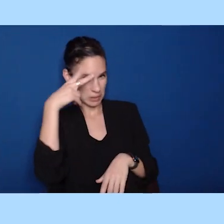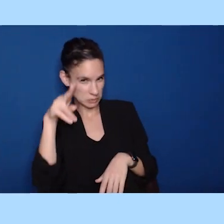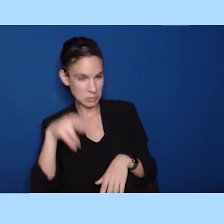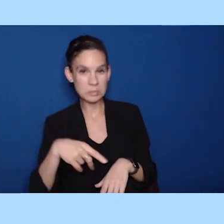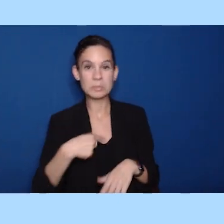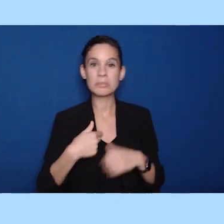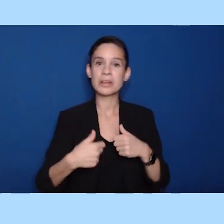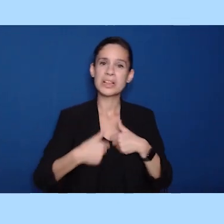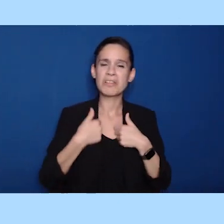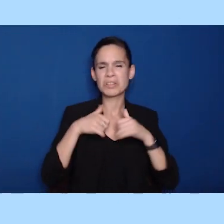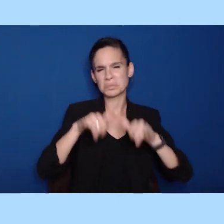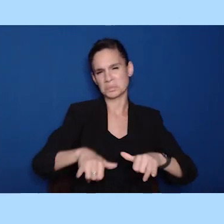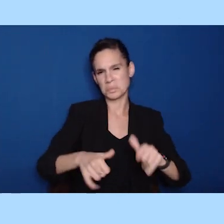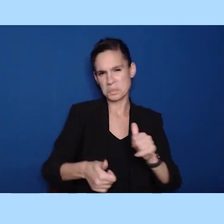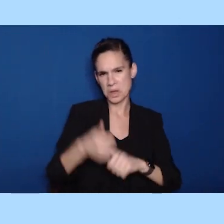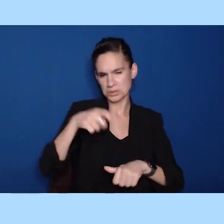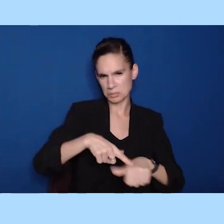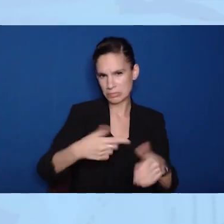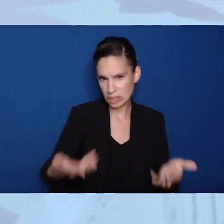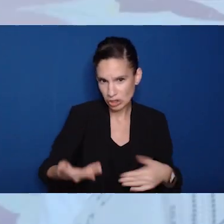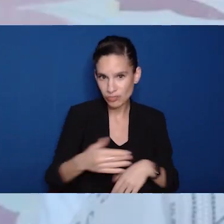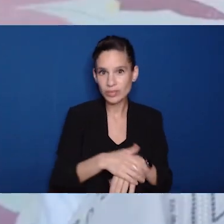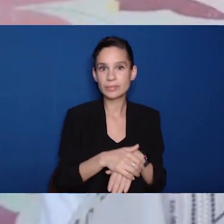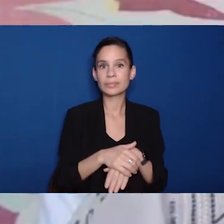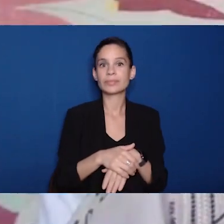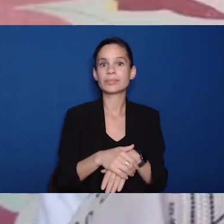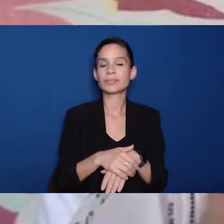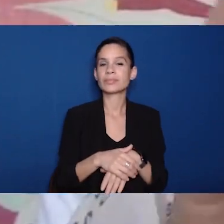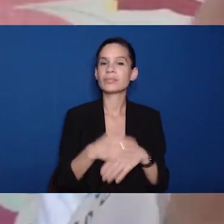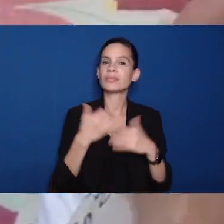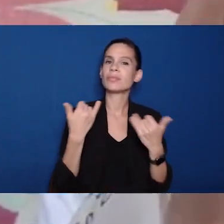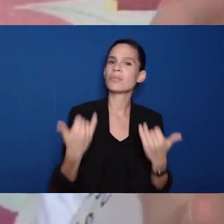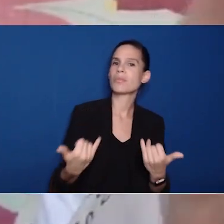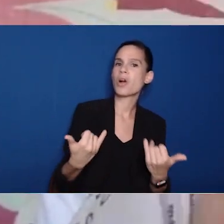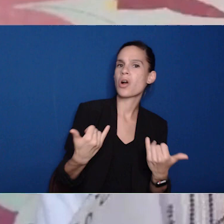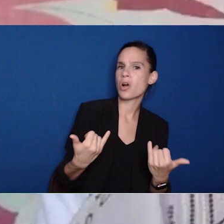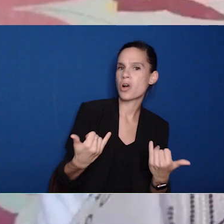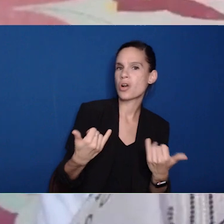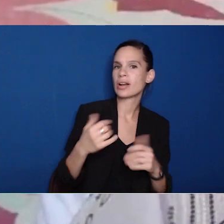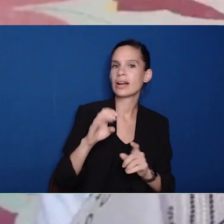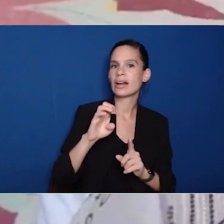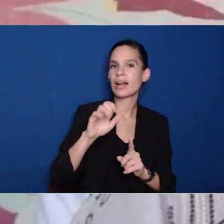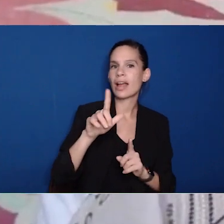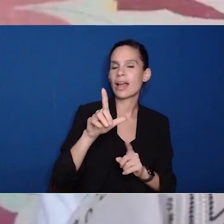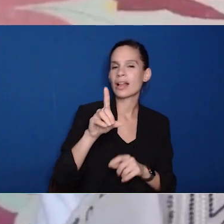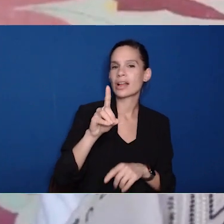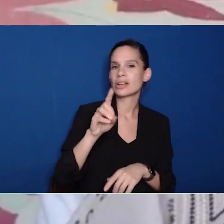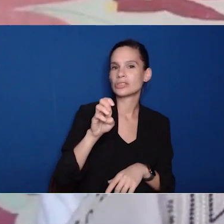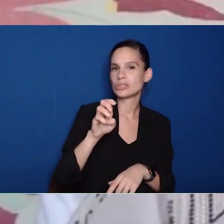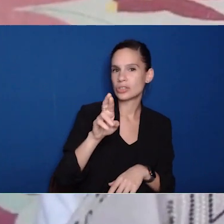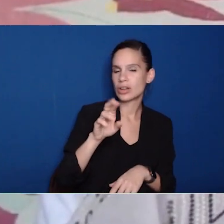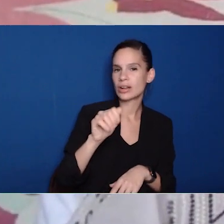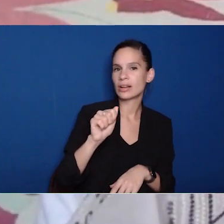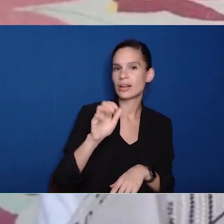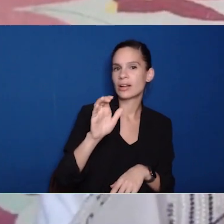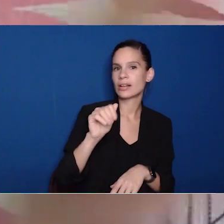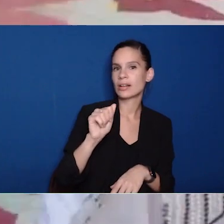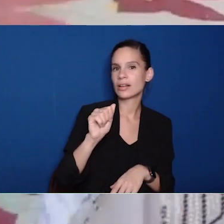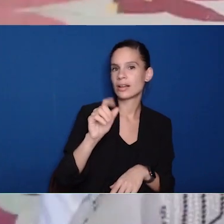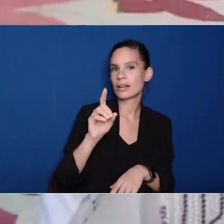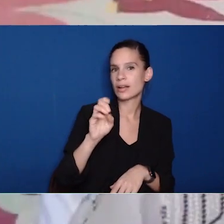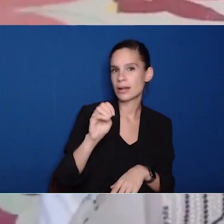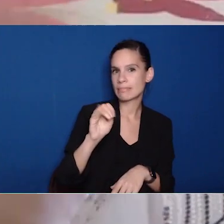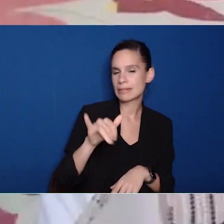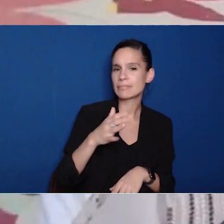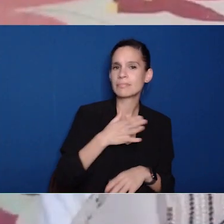in Mexico. That's where I live most of the time. It's where our modern elder academy is. And my